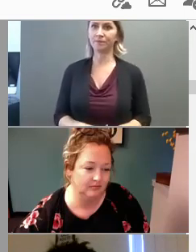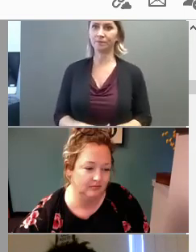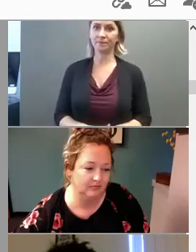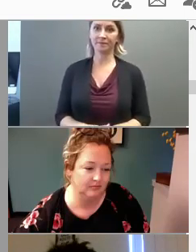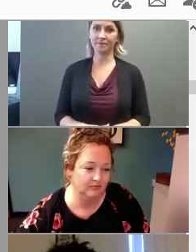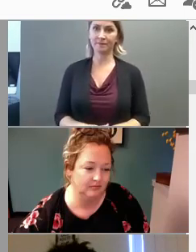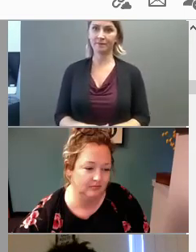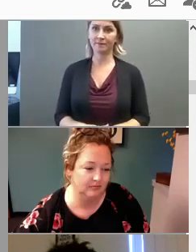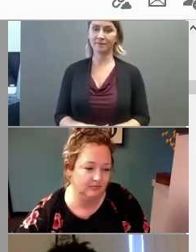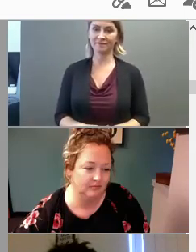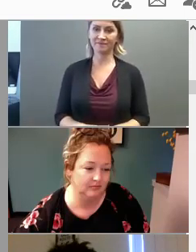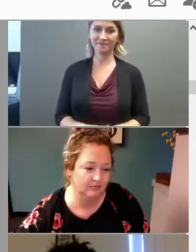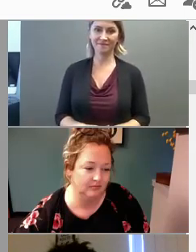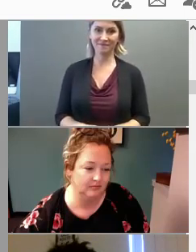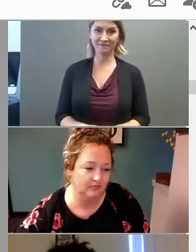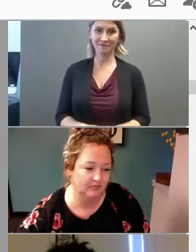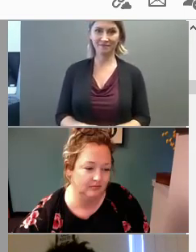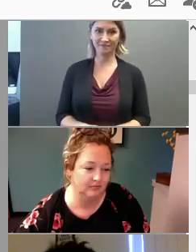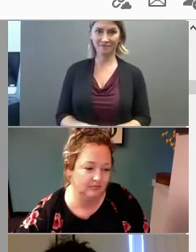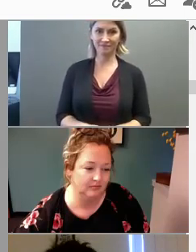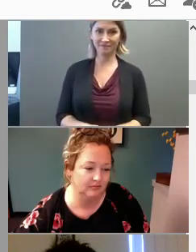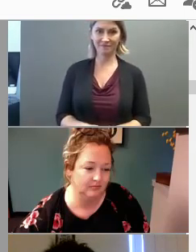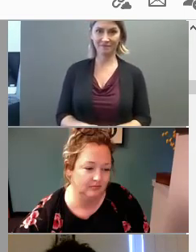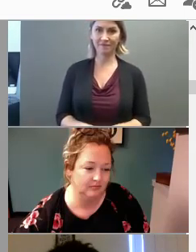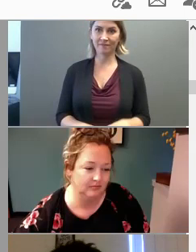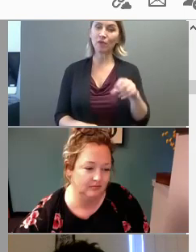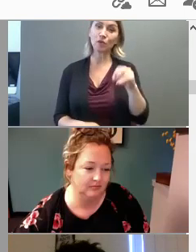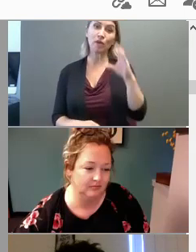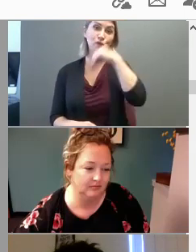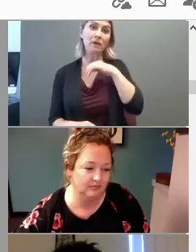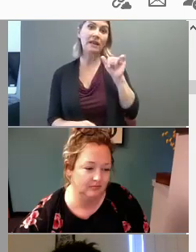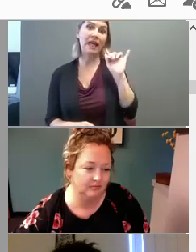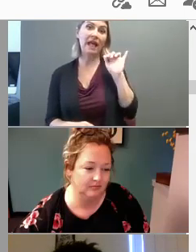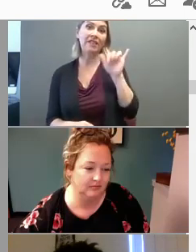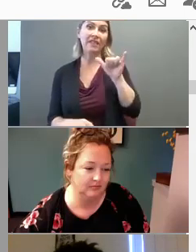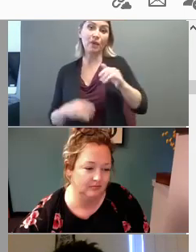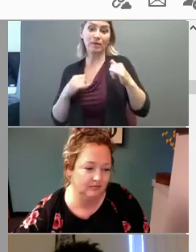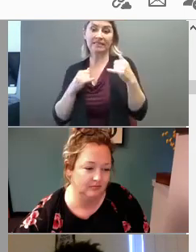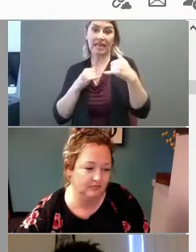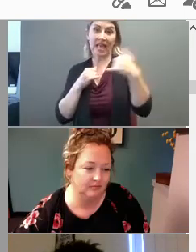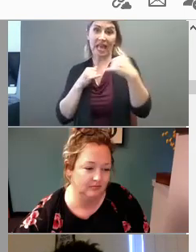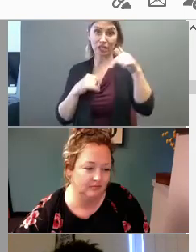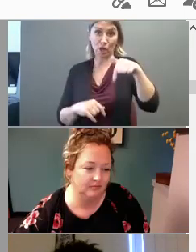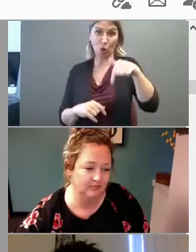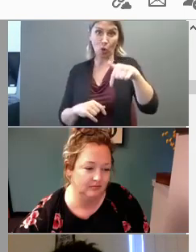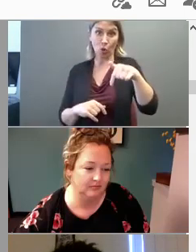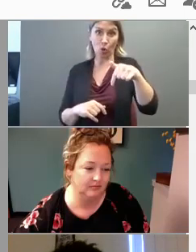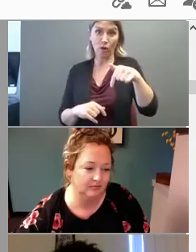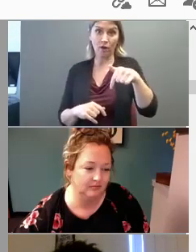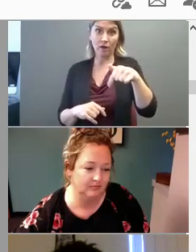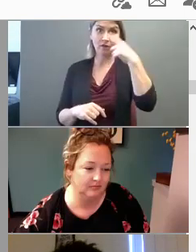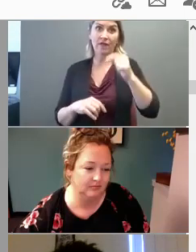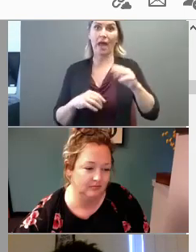You meant C to B. So assuming that there is a edge here, I mean in the minimum spanning